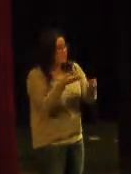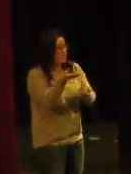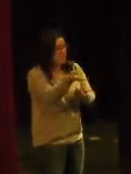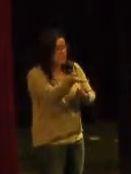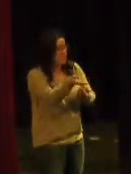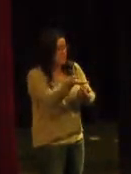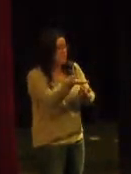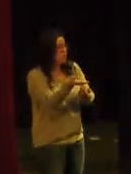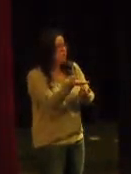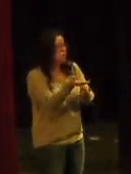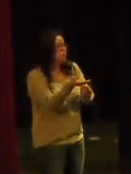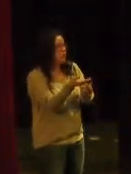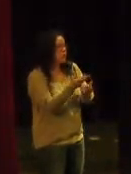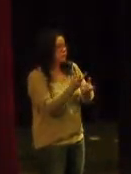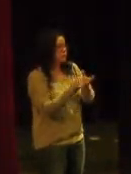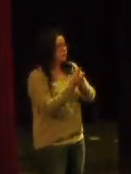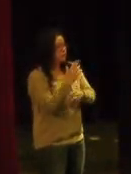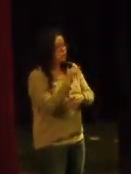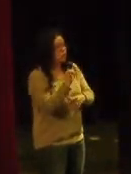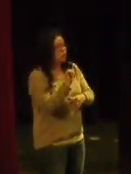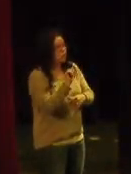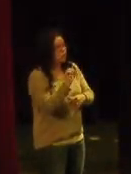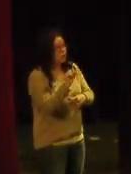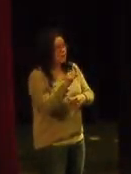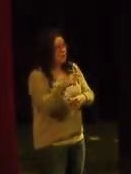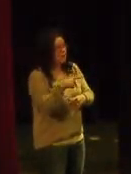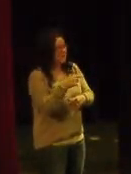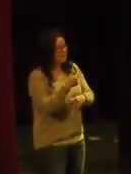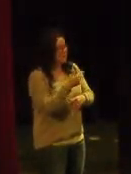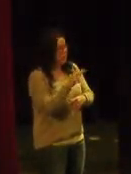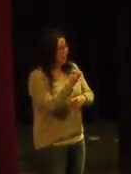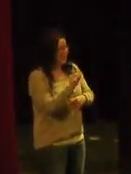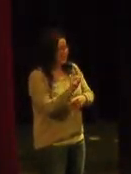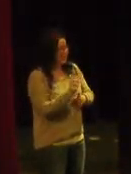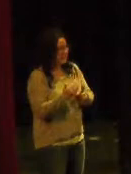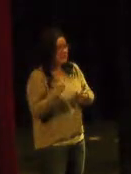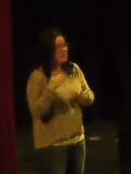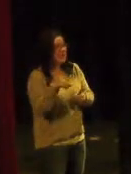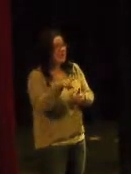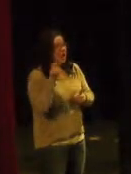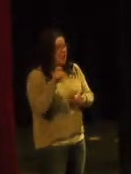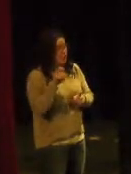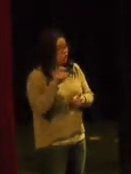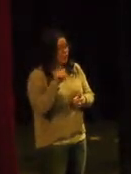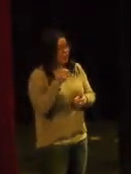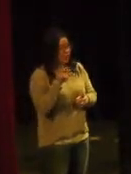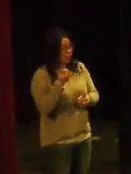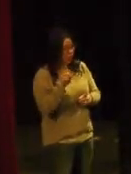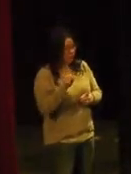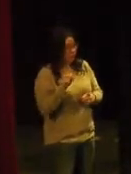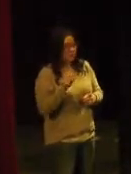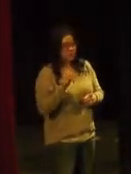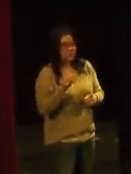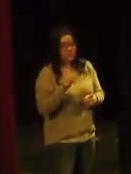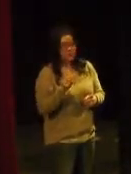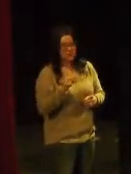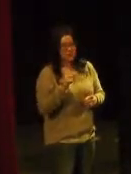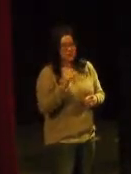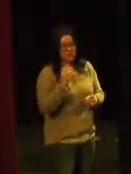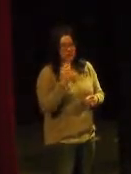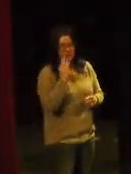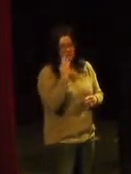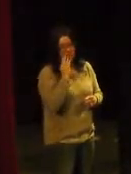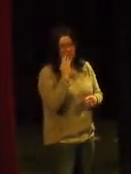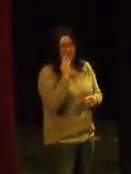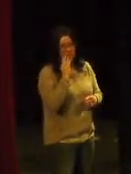who grew asparagus, and they had 100 acres. So, I don't know what that would be,